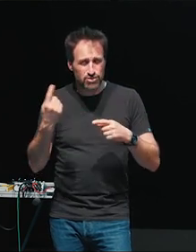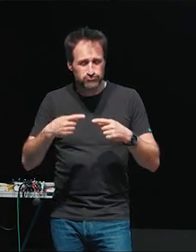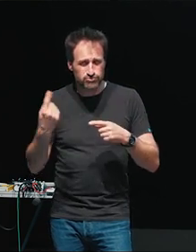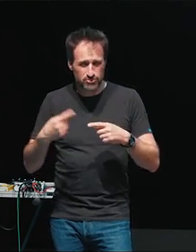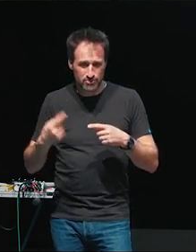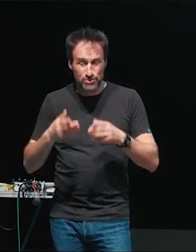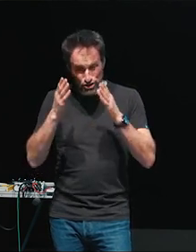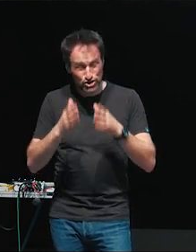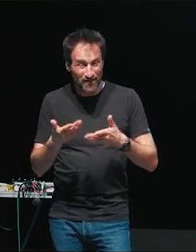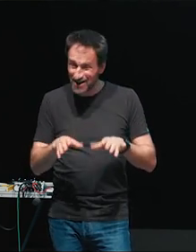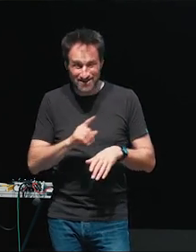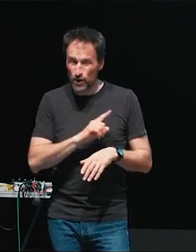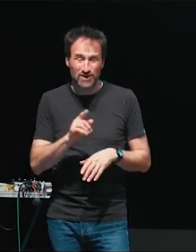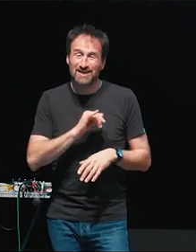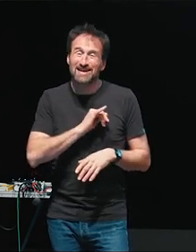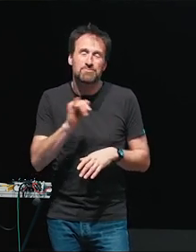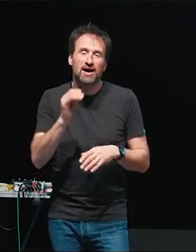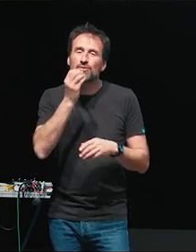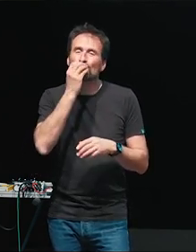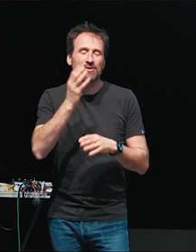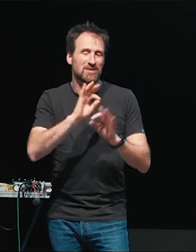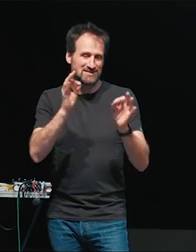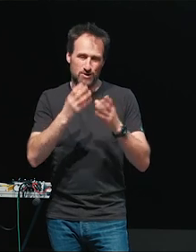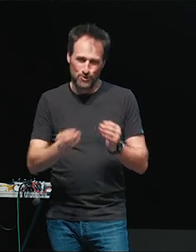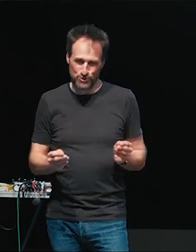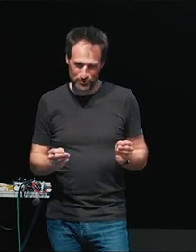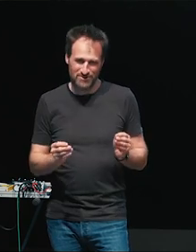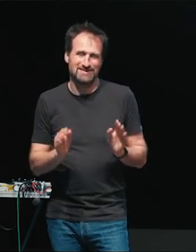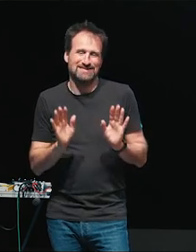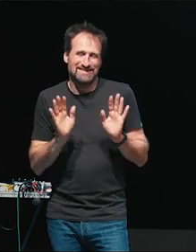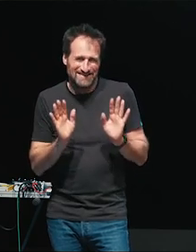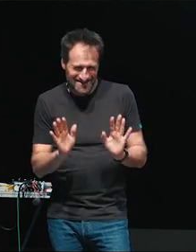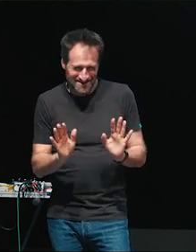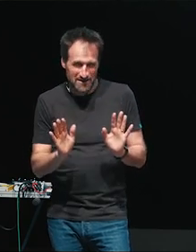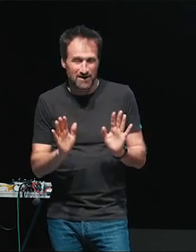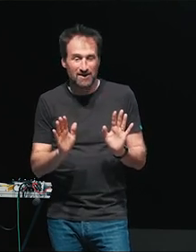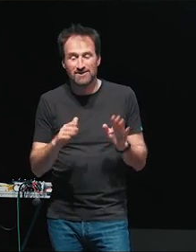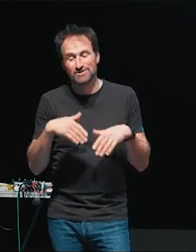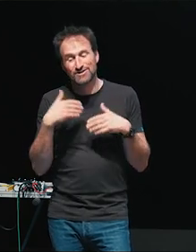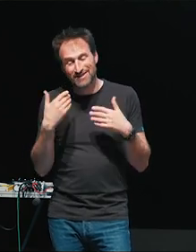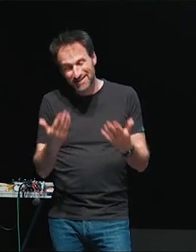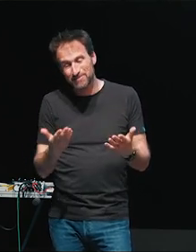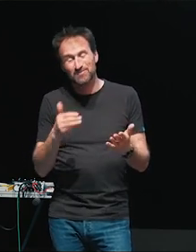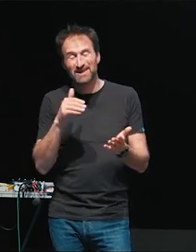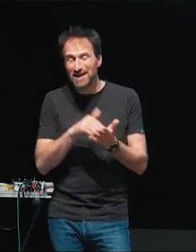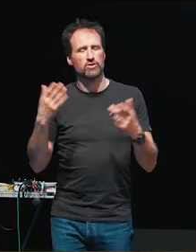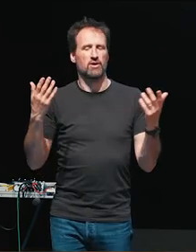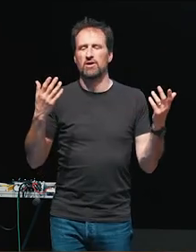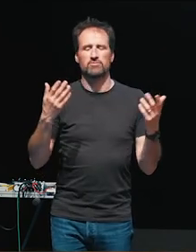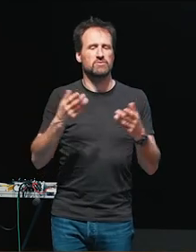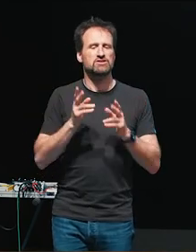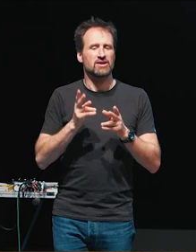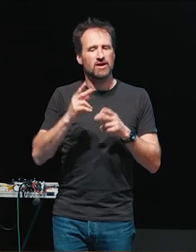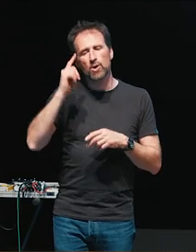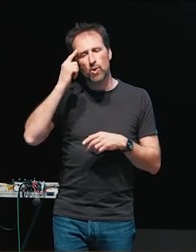not always the silver bullet function that you think it is. So there are still parts of our monolith left. And